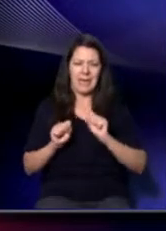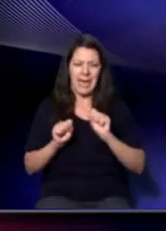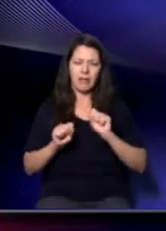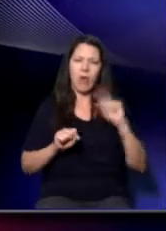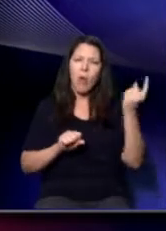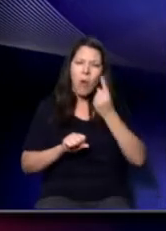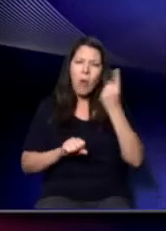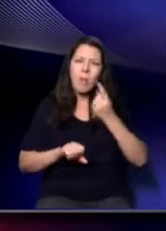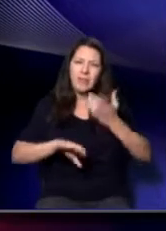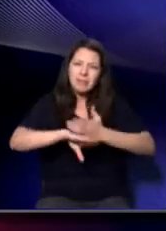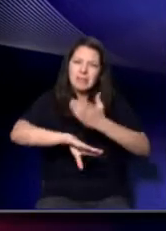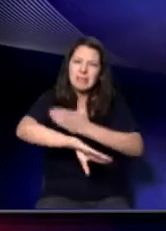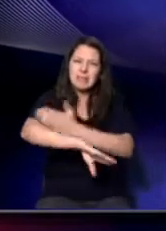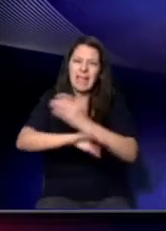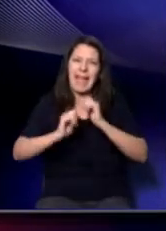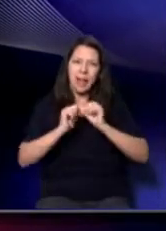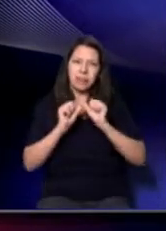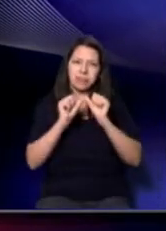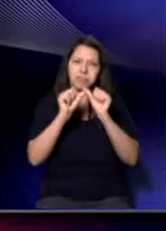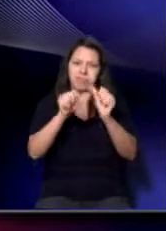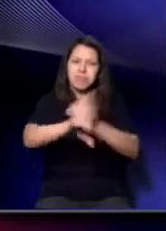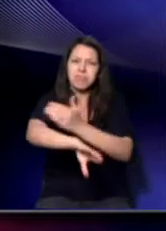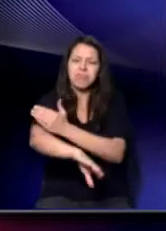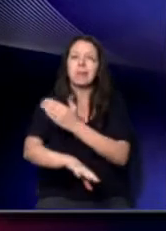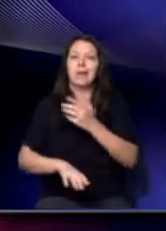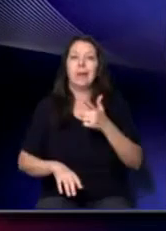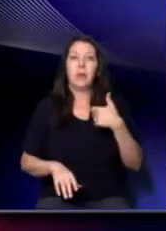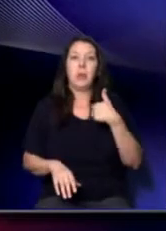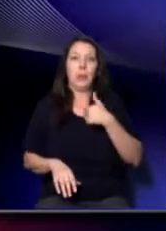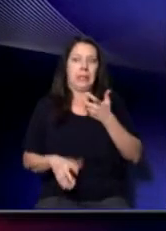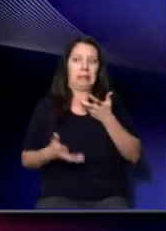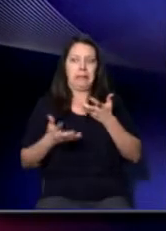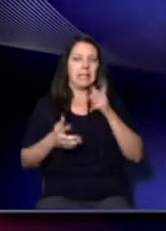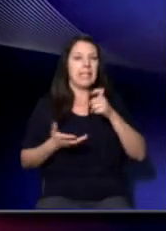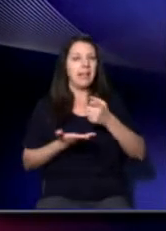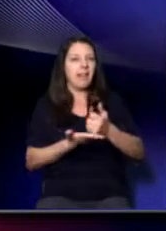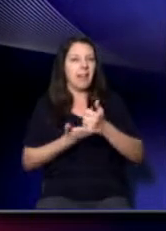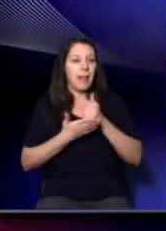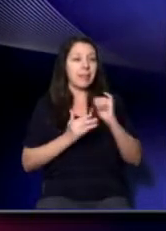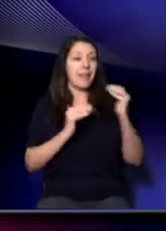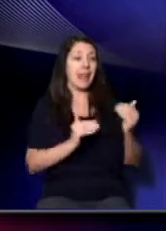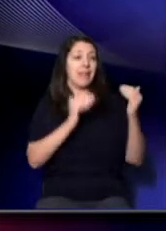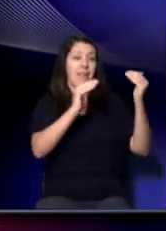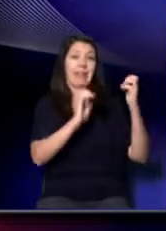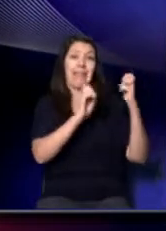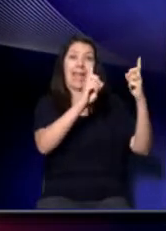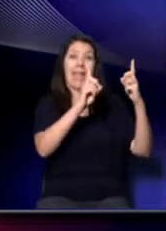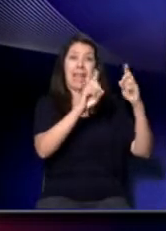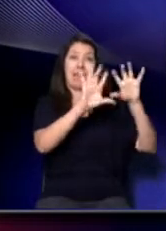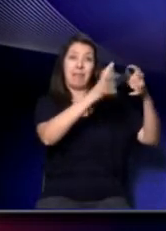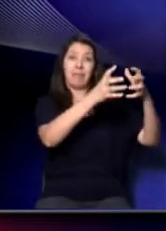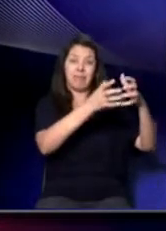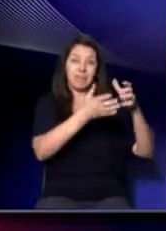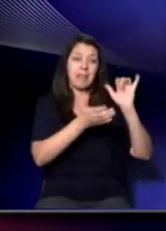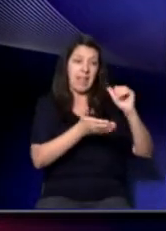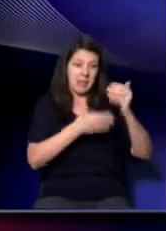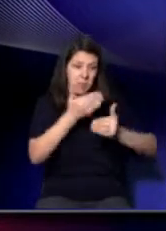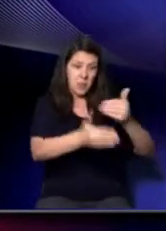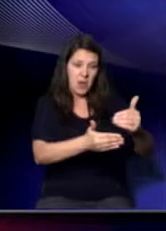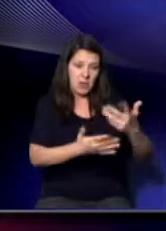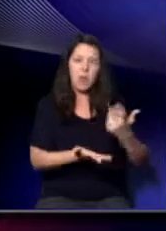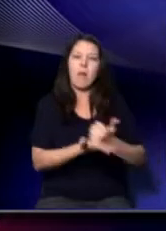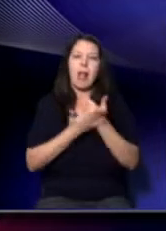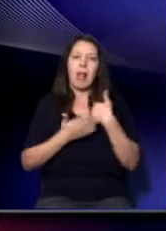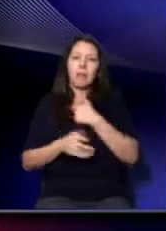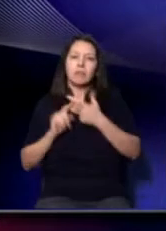improvement? We needed some help. And the advanced ed accreditation process is giving us a